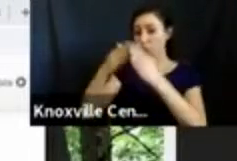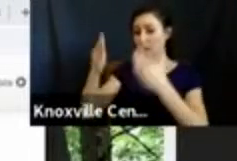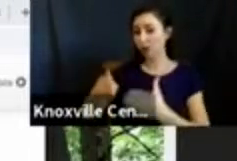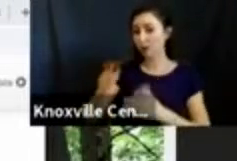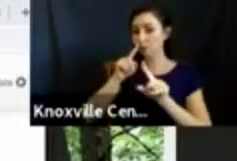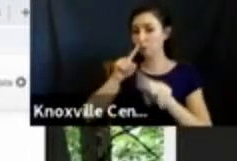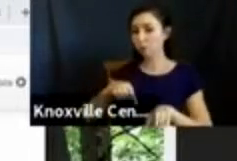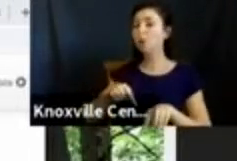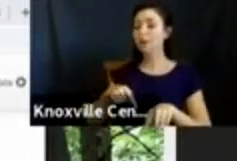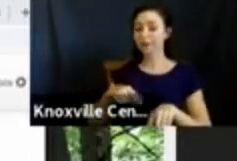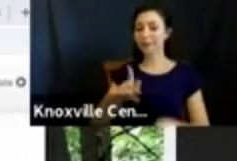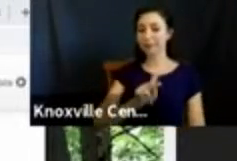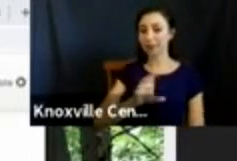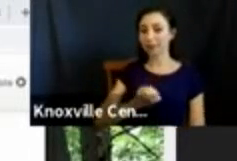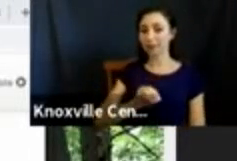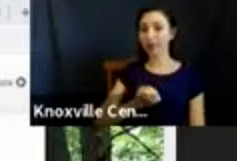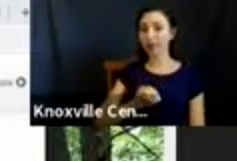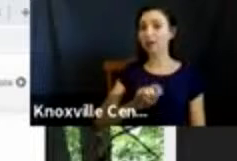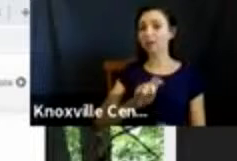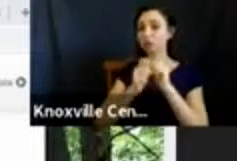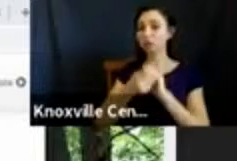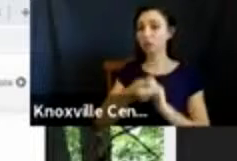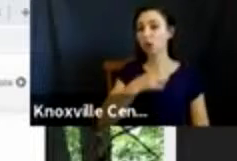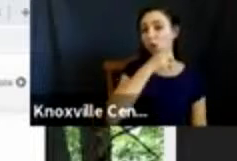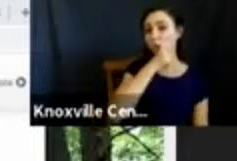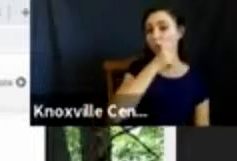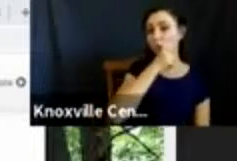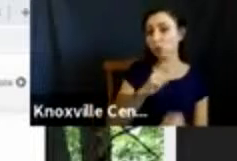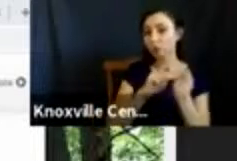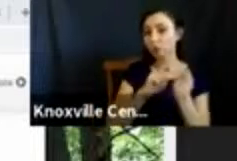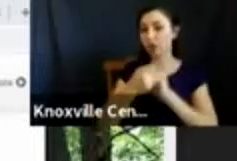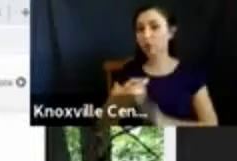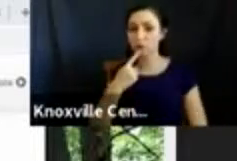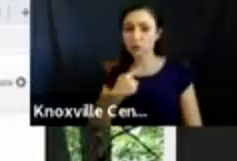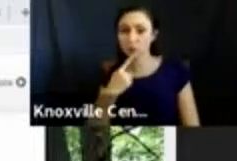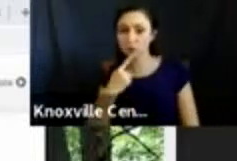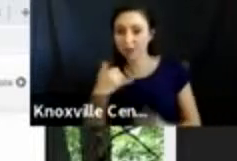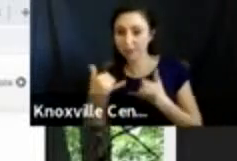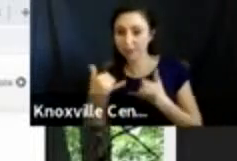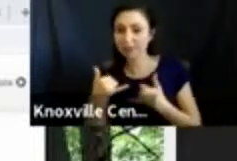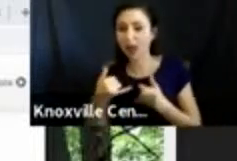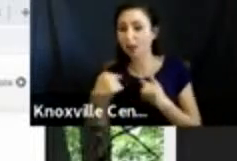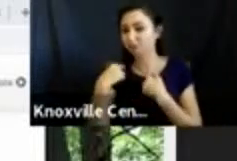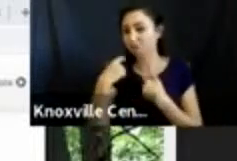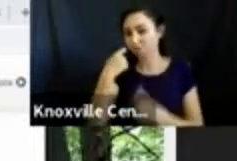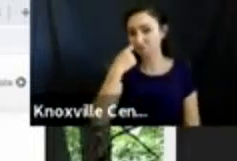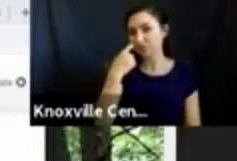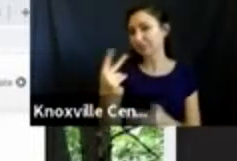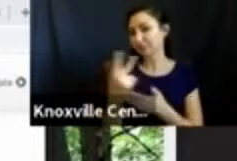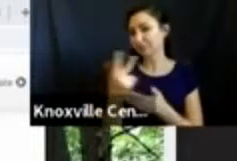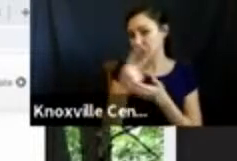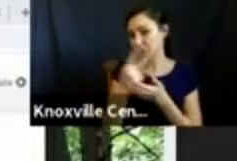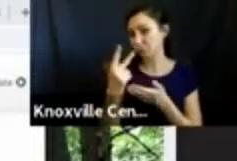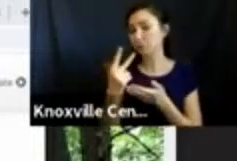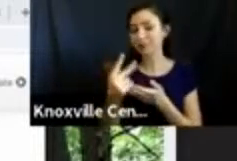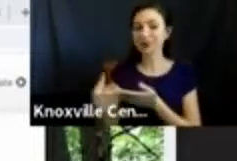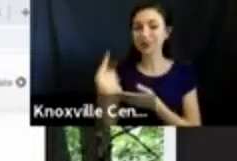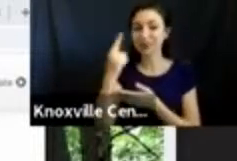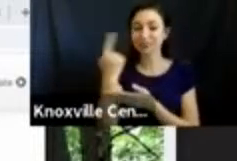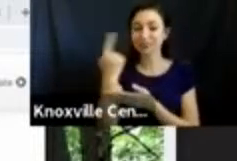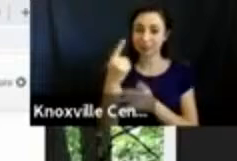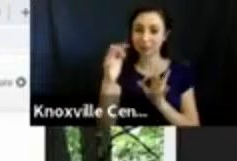Knox County has moved from orange to red in the past 2 weeks. And so I think that's something for us to consider as we